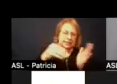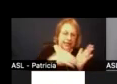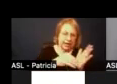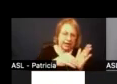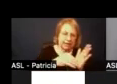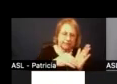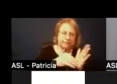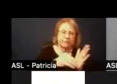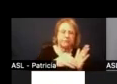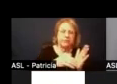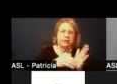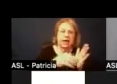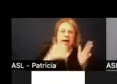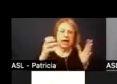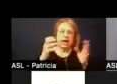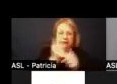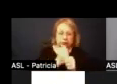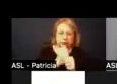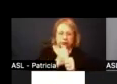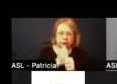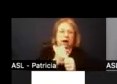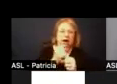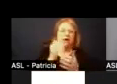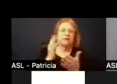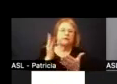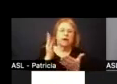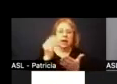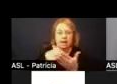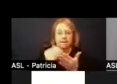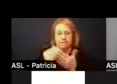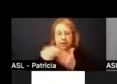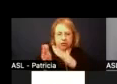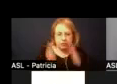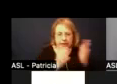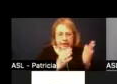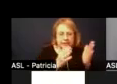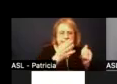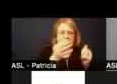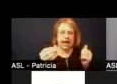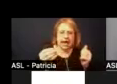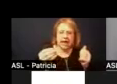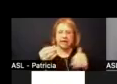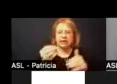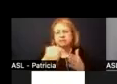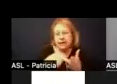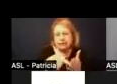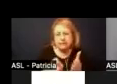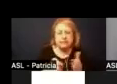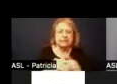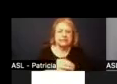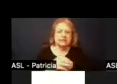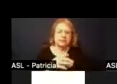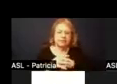level recap for you of budget expenditures and actual expenses and as dr chambliss was referring to a few moments ago